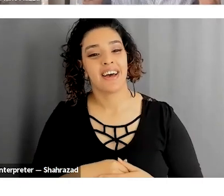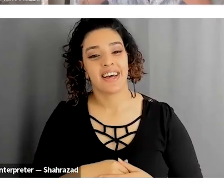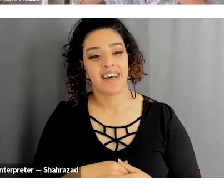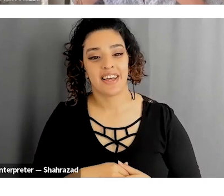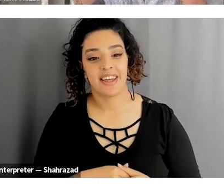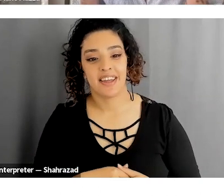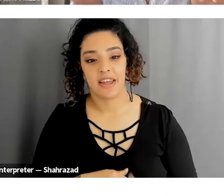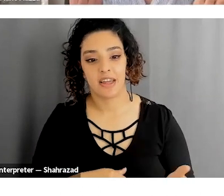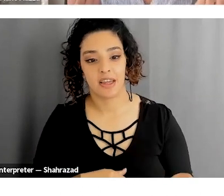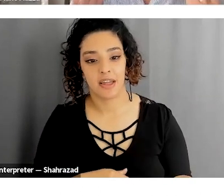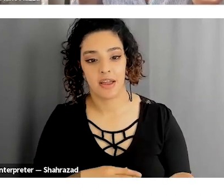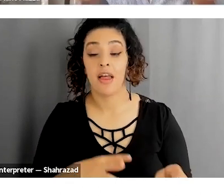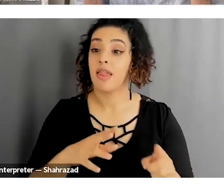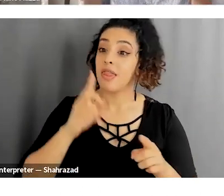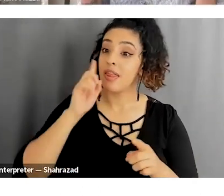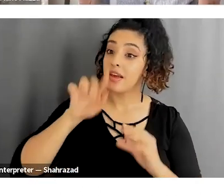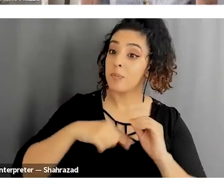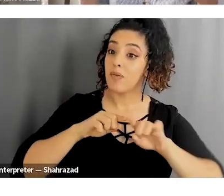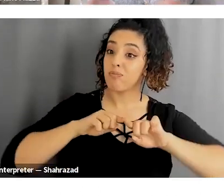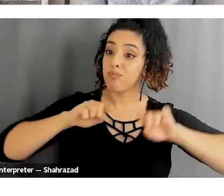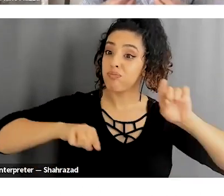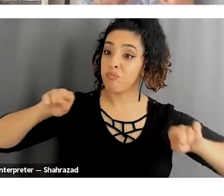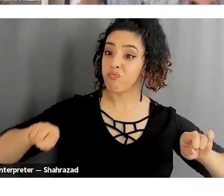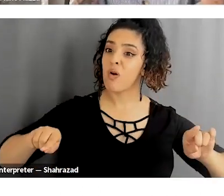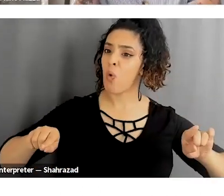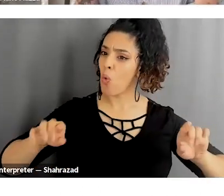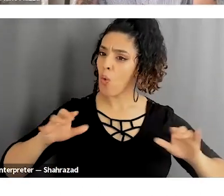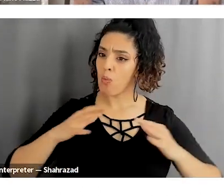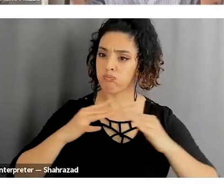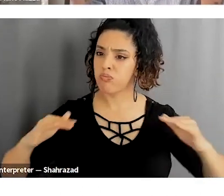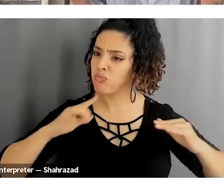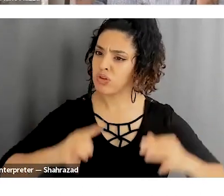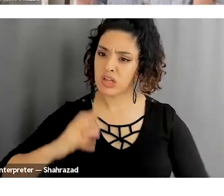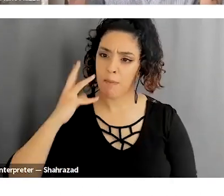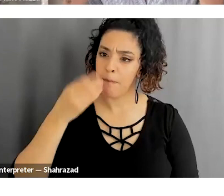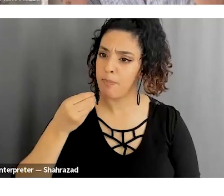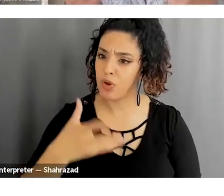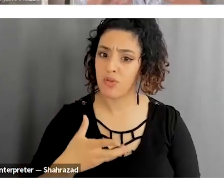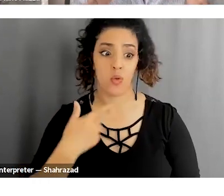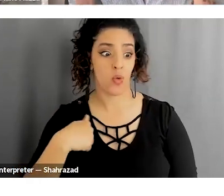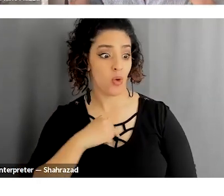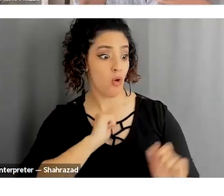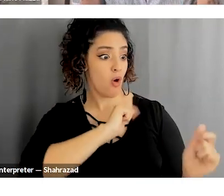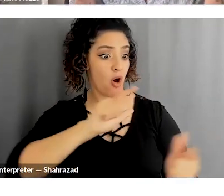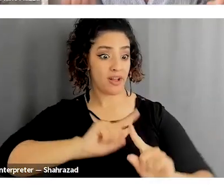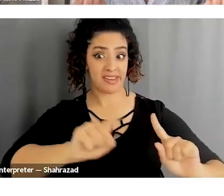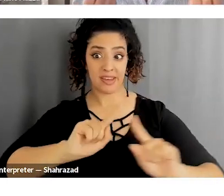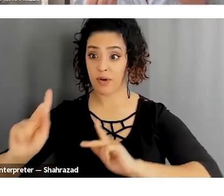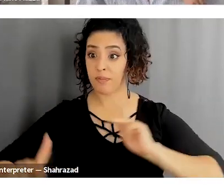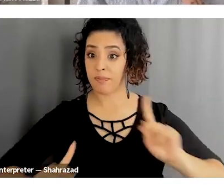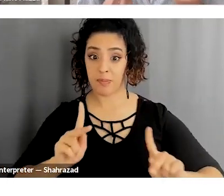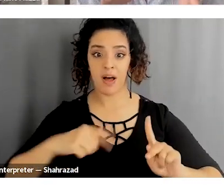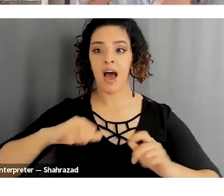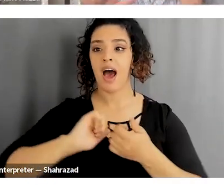how variation is beautiful. Like we are all different. How do we work with that to our advantage? How do we accept and